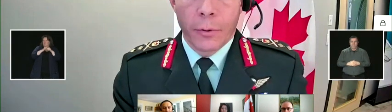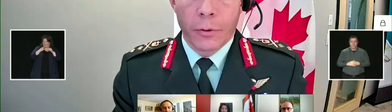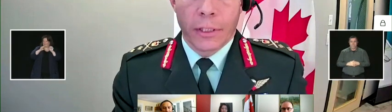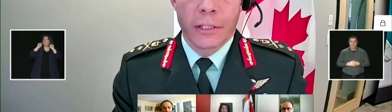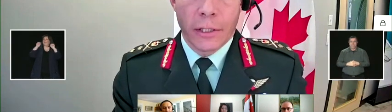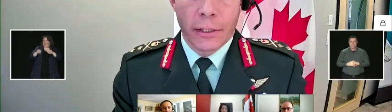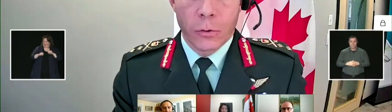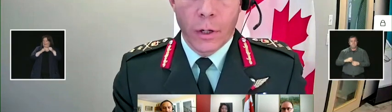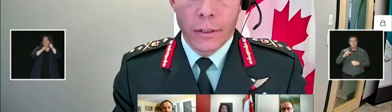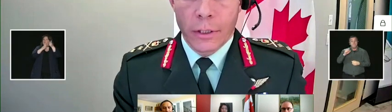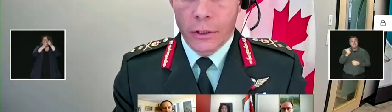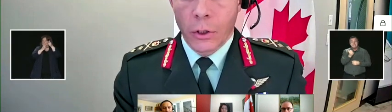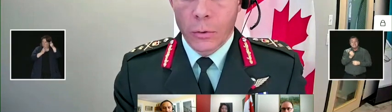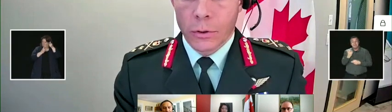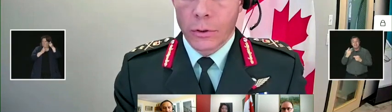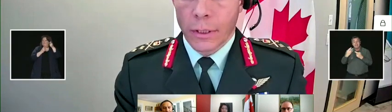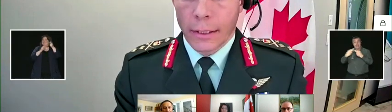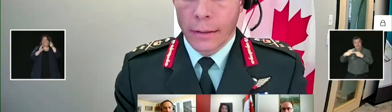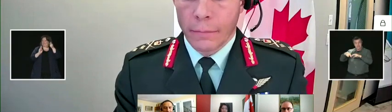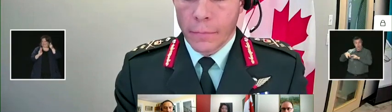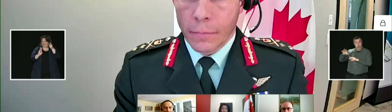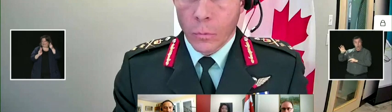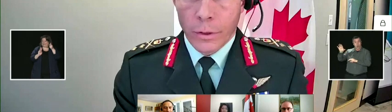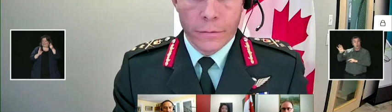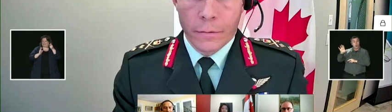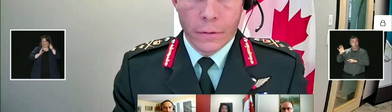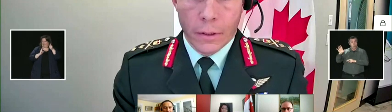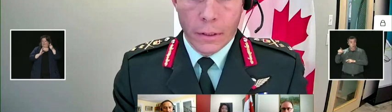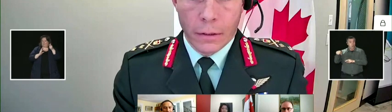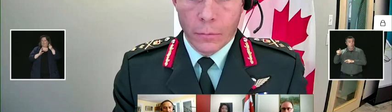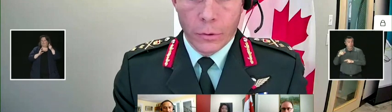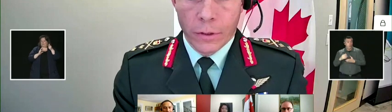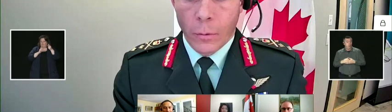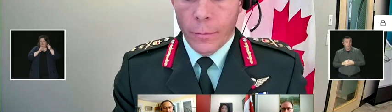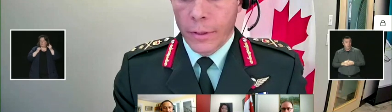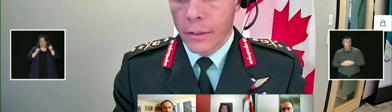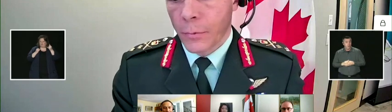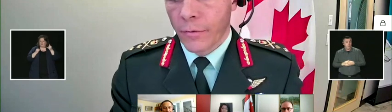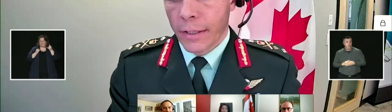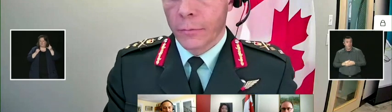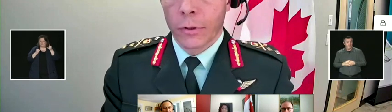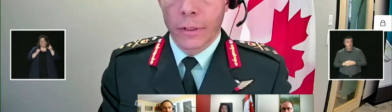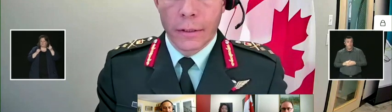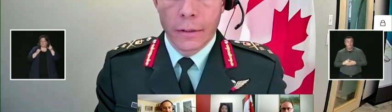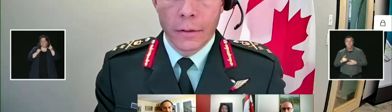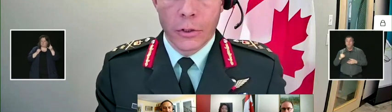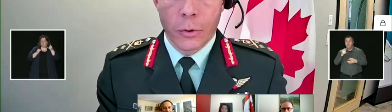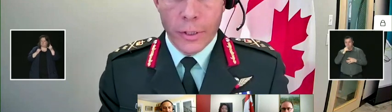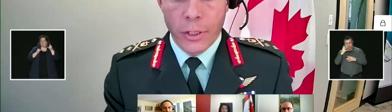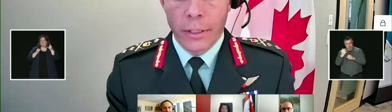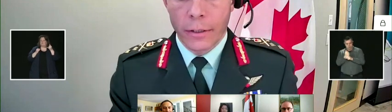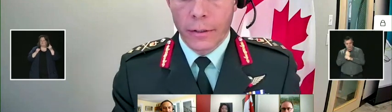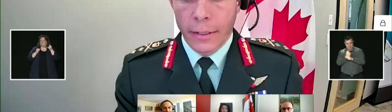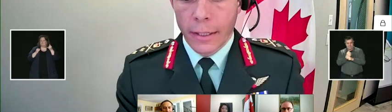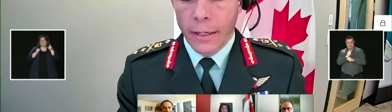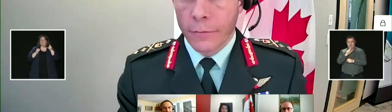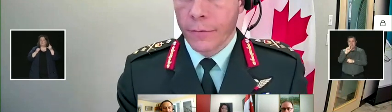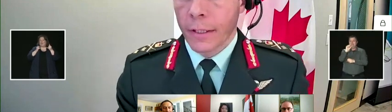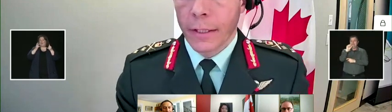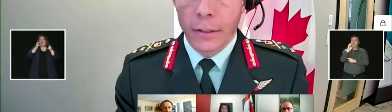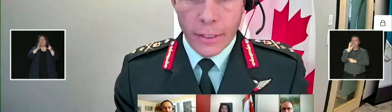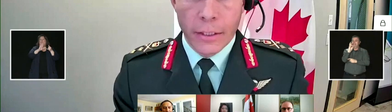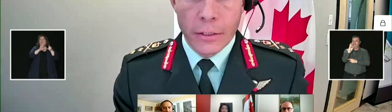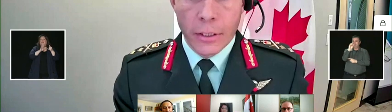being able to consistently draw the 6 dose with the equipment that is provided, with the syringe that they